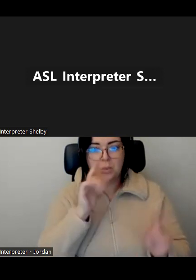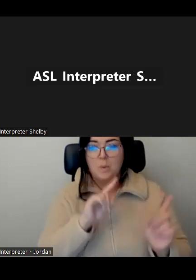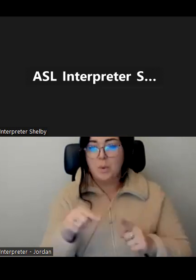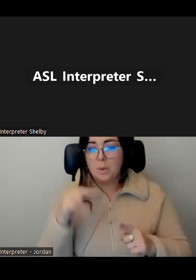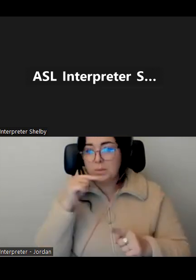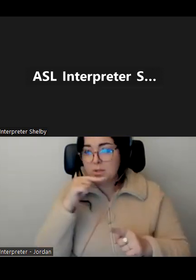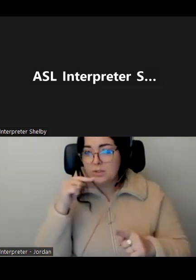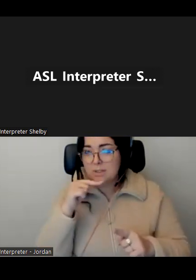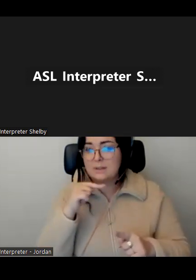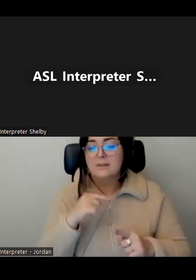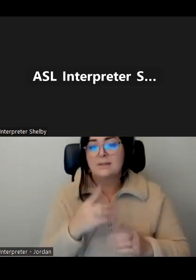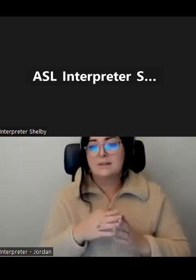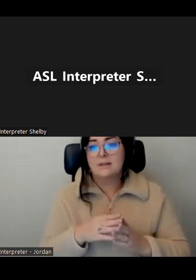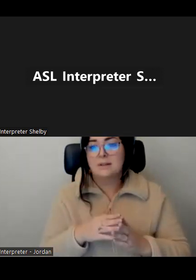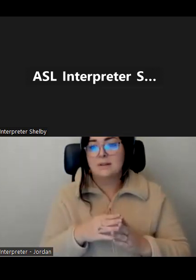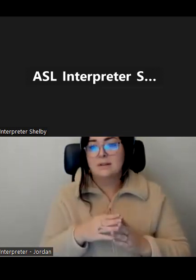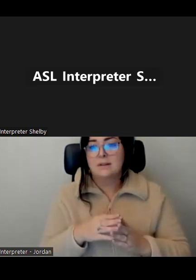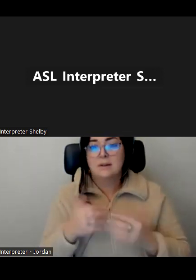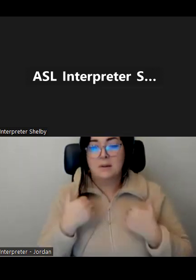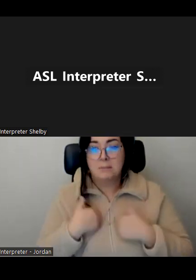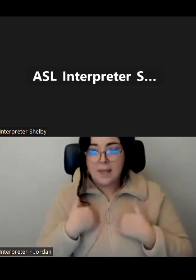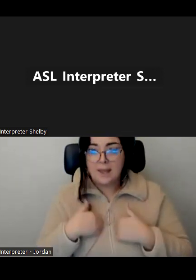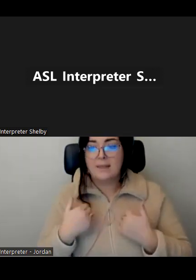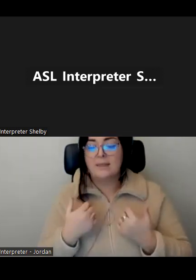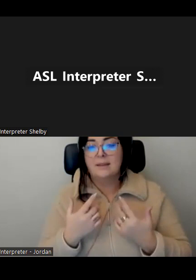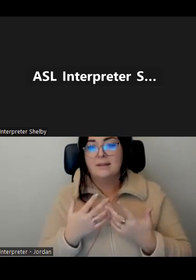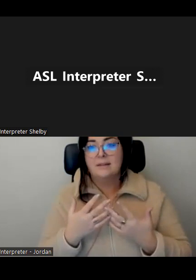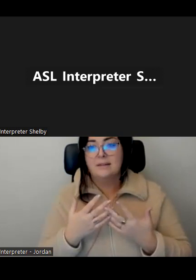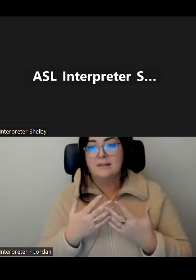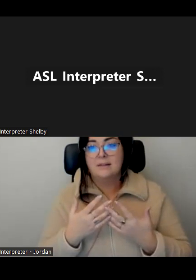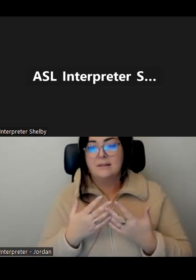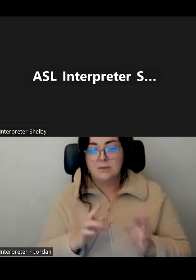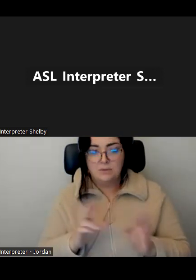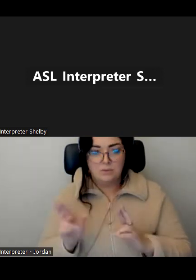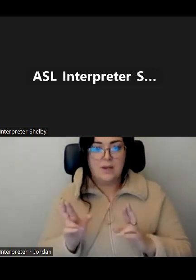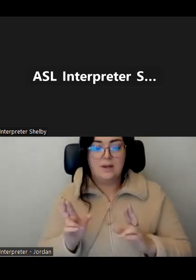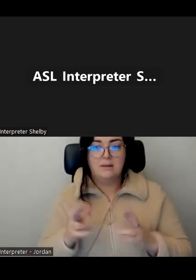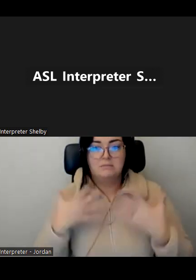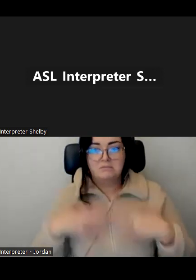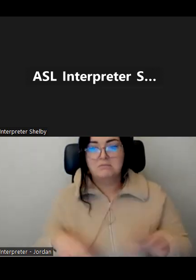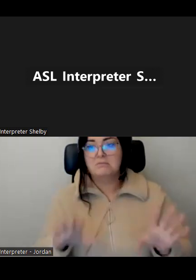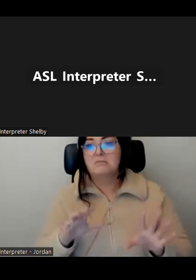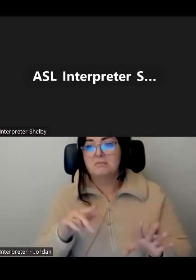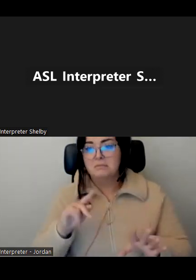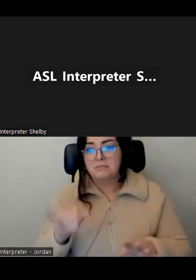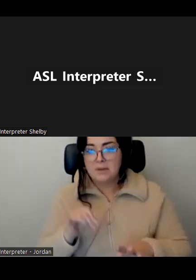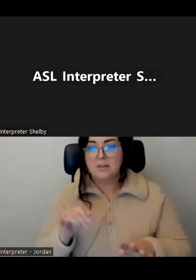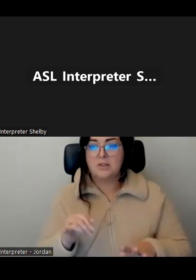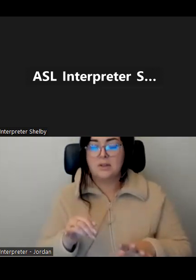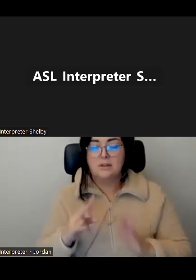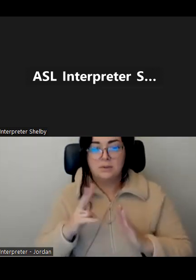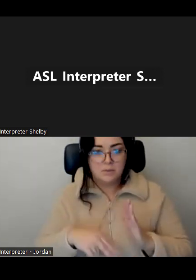teeth, maybe get a bath, clean up, get ready for bed, put on pajamas. Then we're going to read